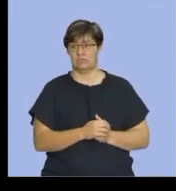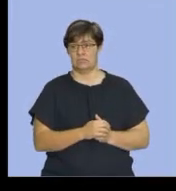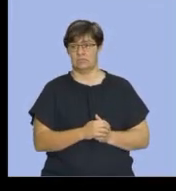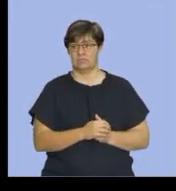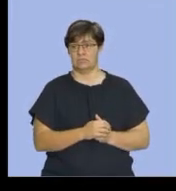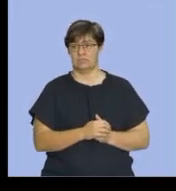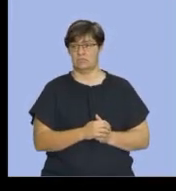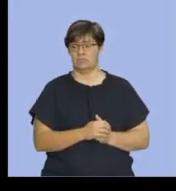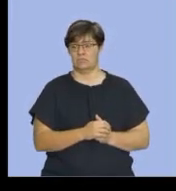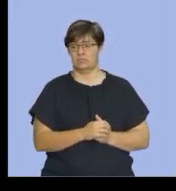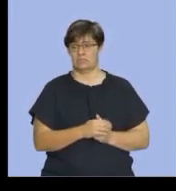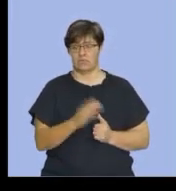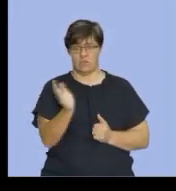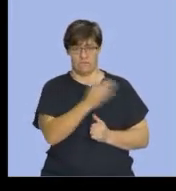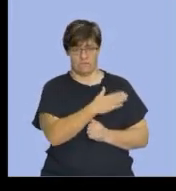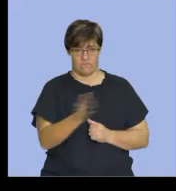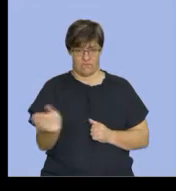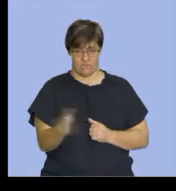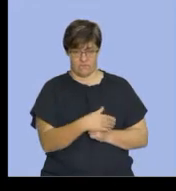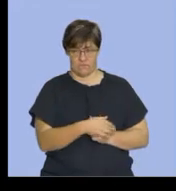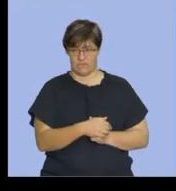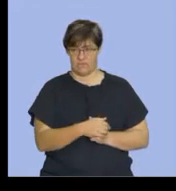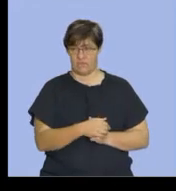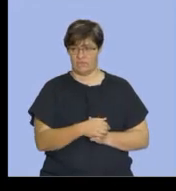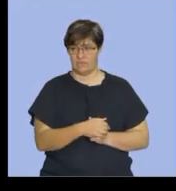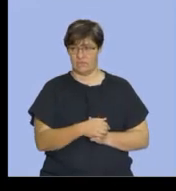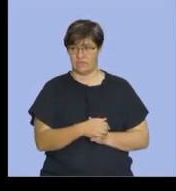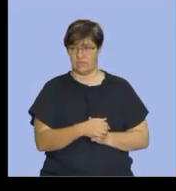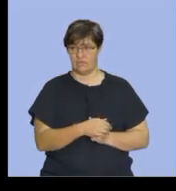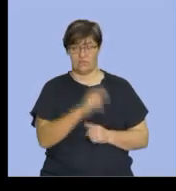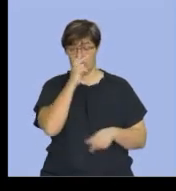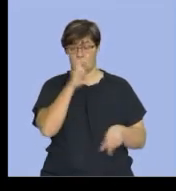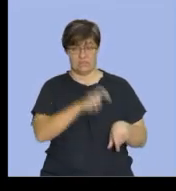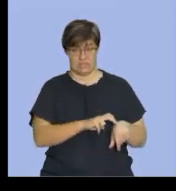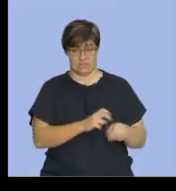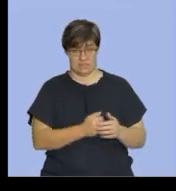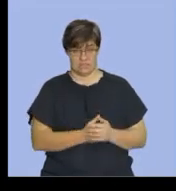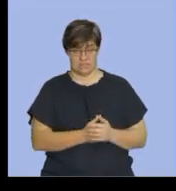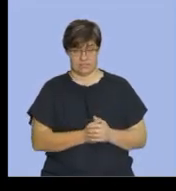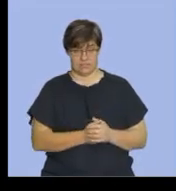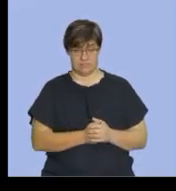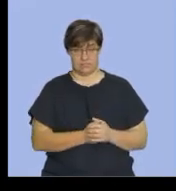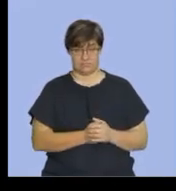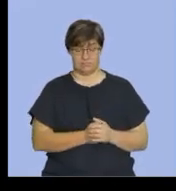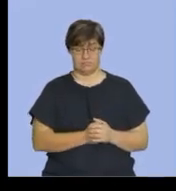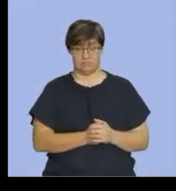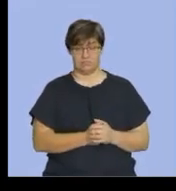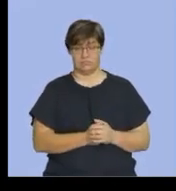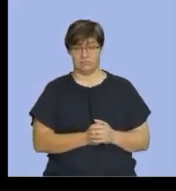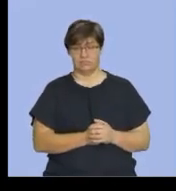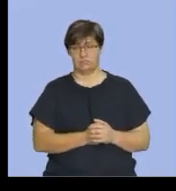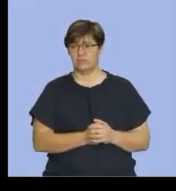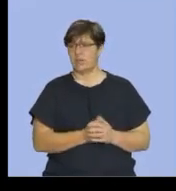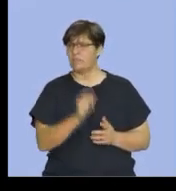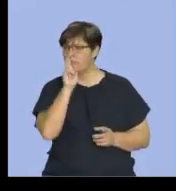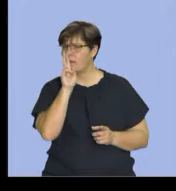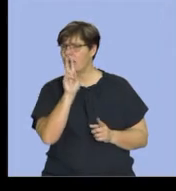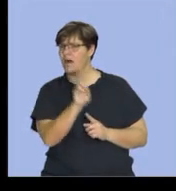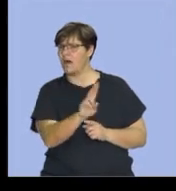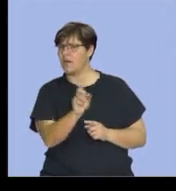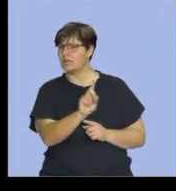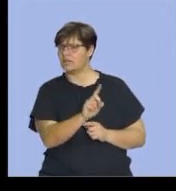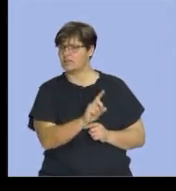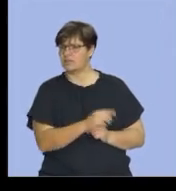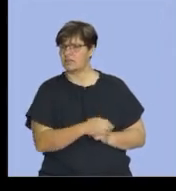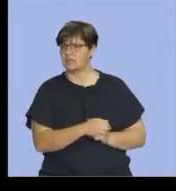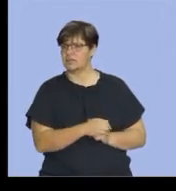I'm just going to get rid of this because I don't need this now. So what I'm finding is the